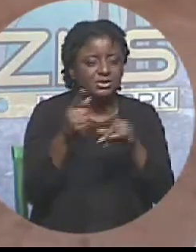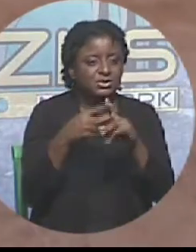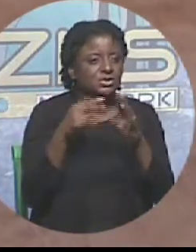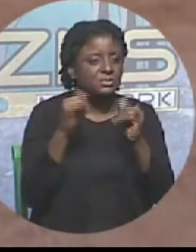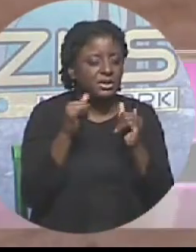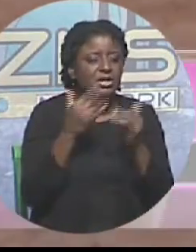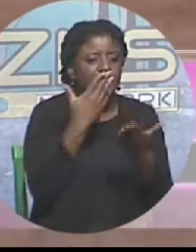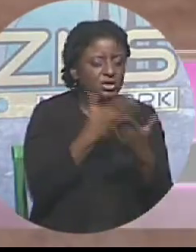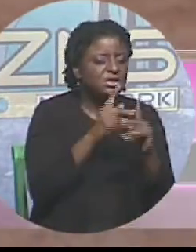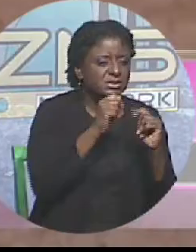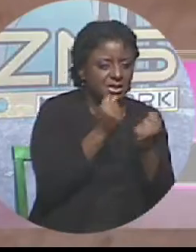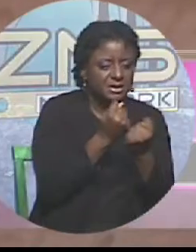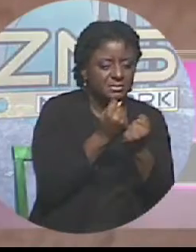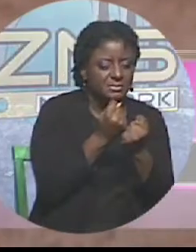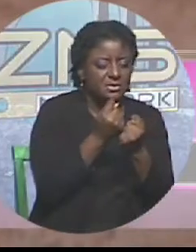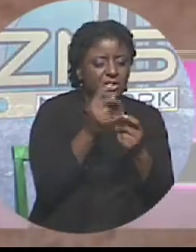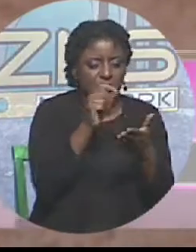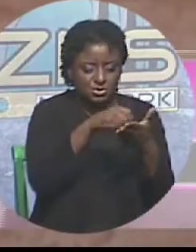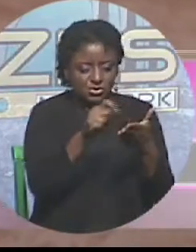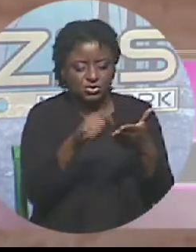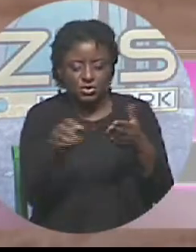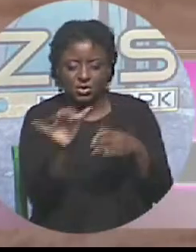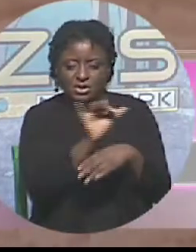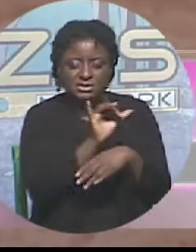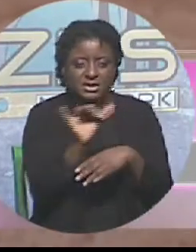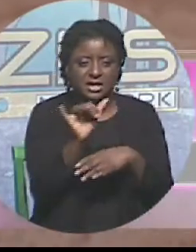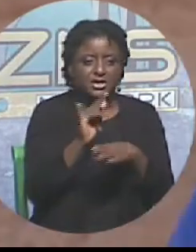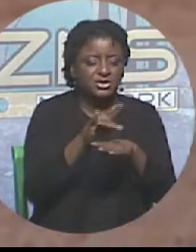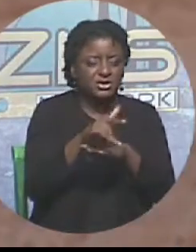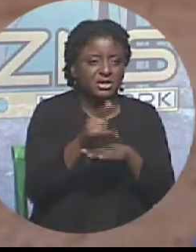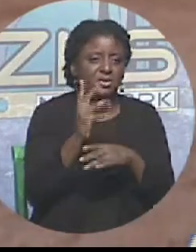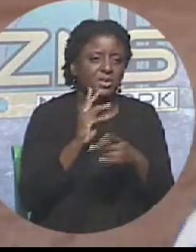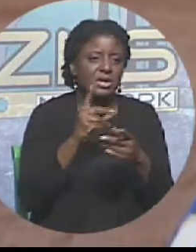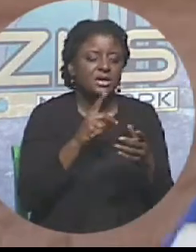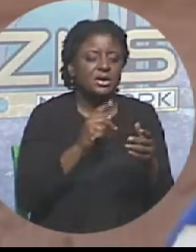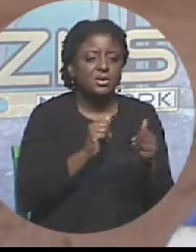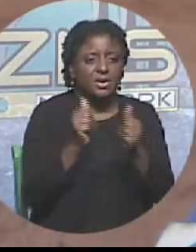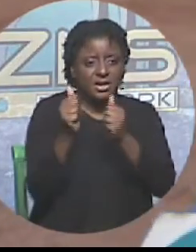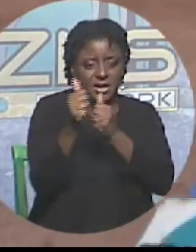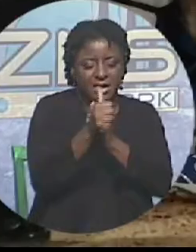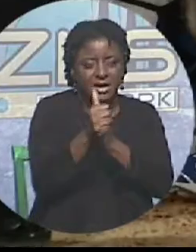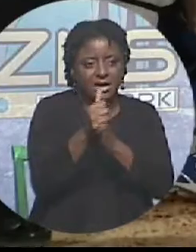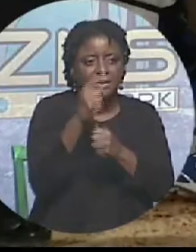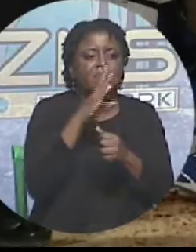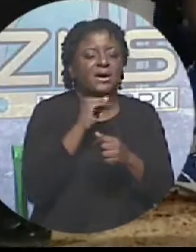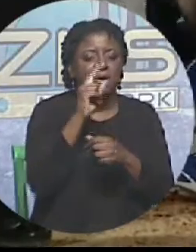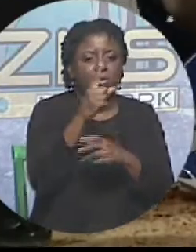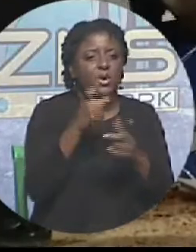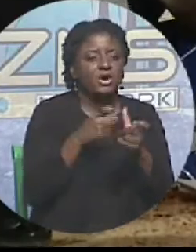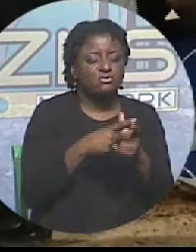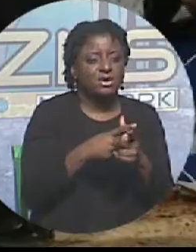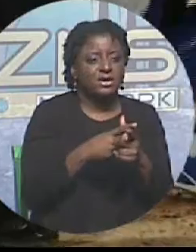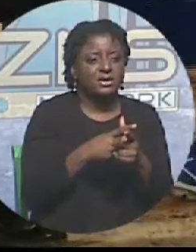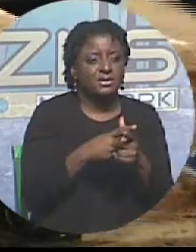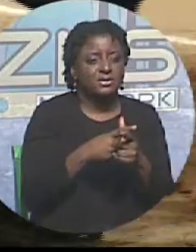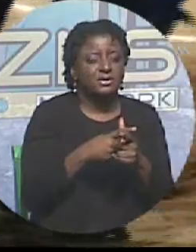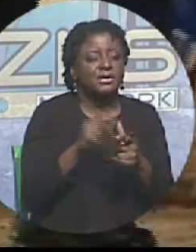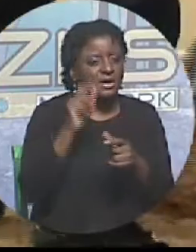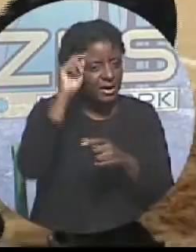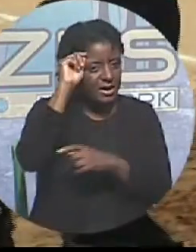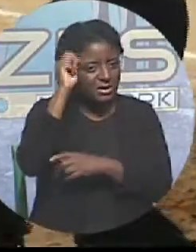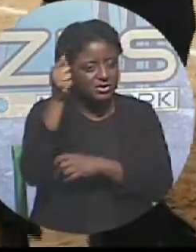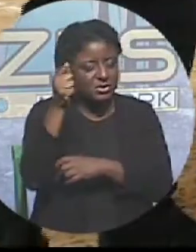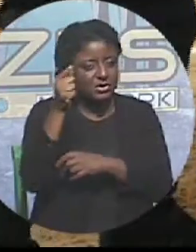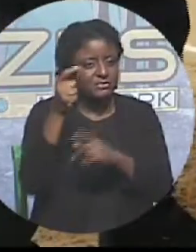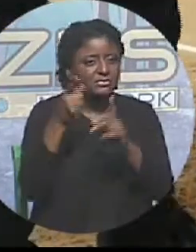was tied early in the game, but then a weekend went ahead by one run and we was able to score some more runs. You know, I have to give my hats off to my